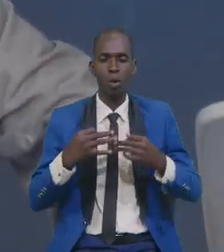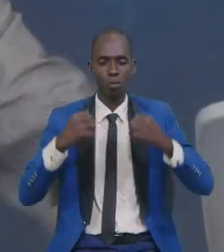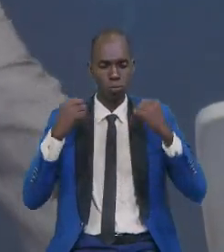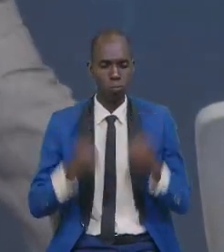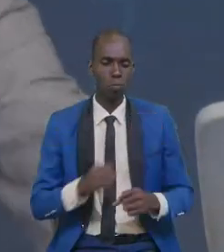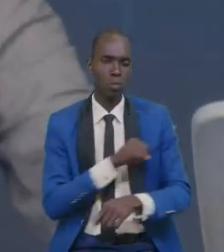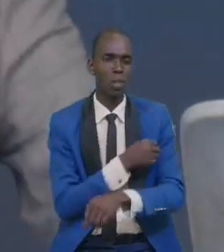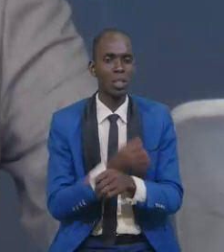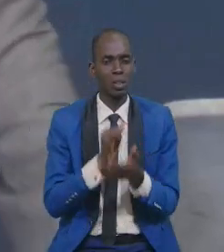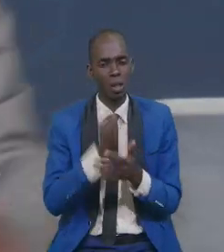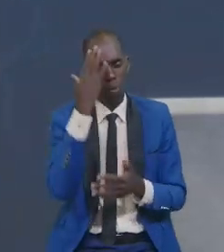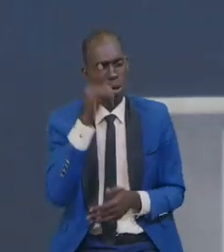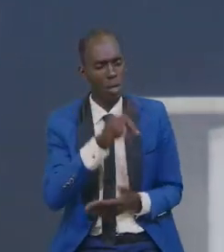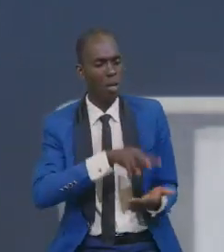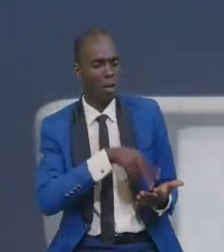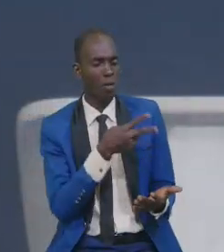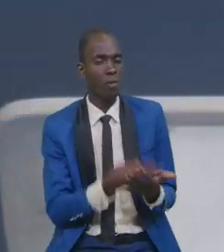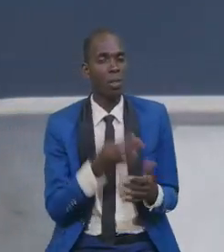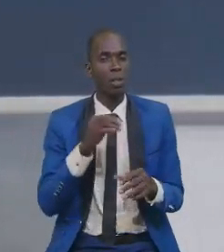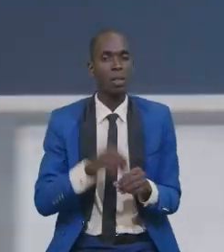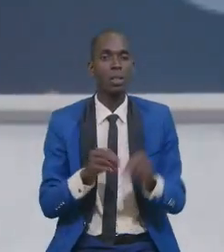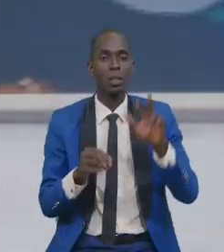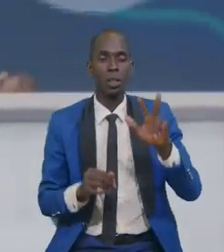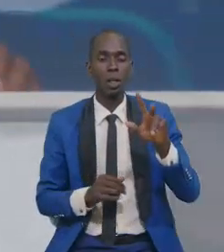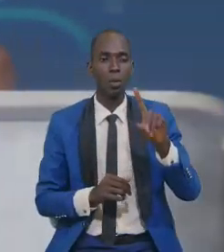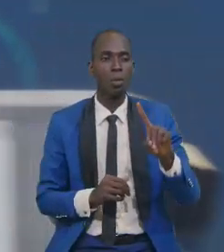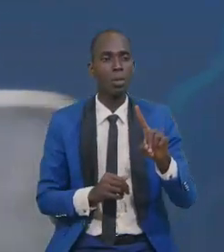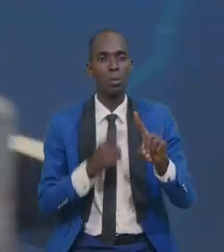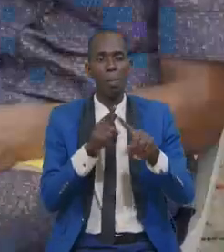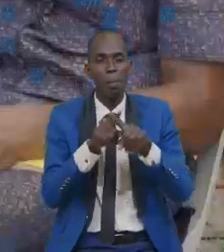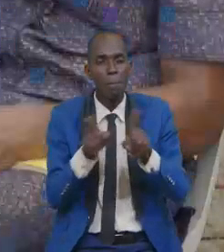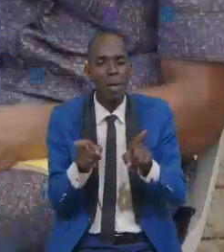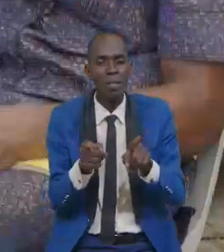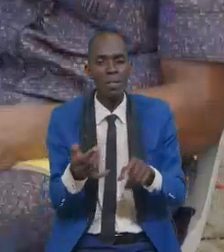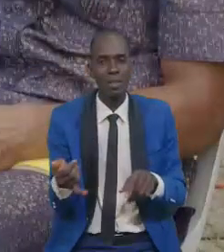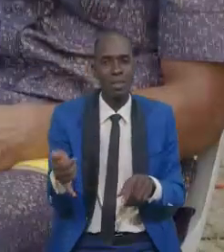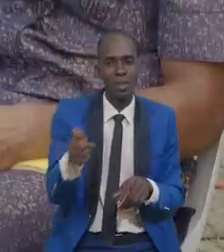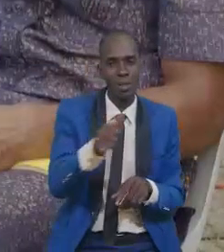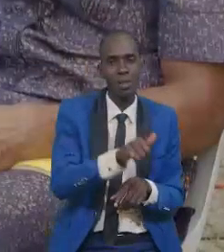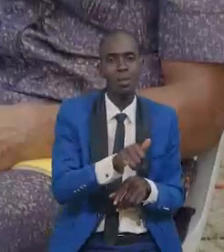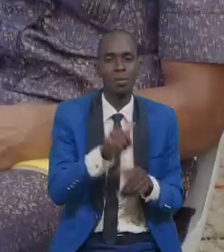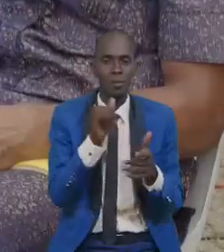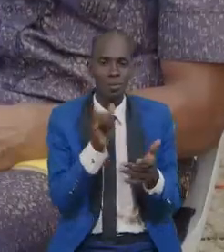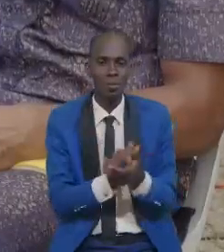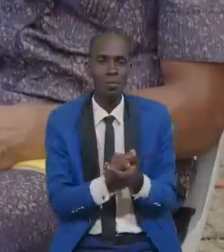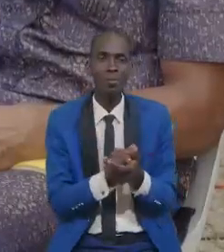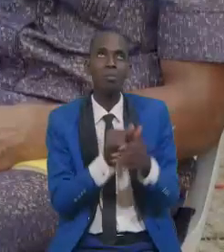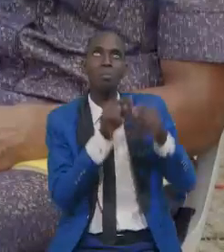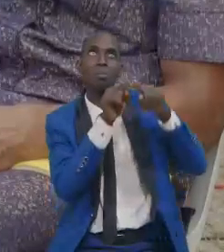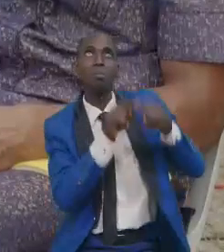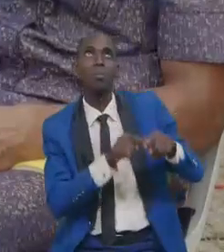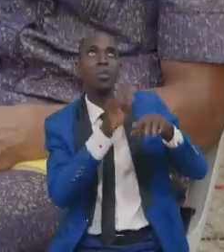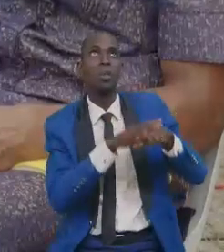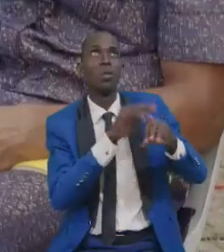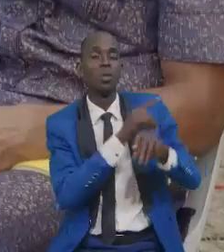fall. And then in verse 31 it says, but they that wait upon the